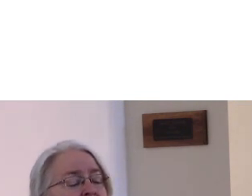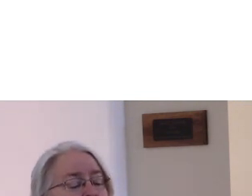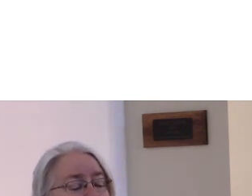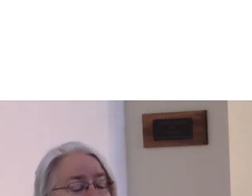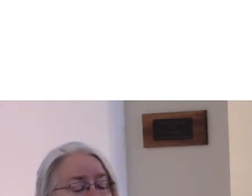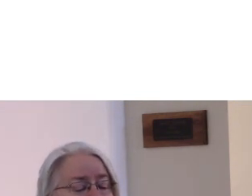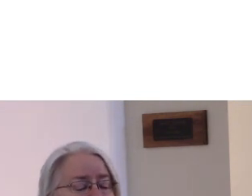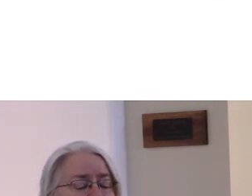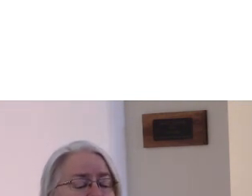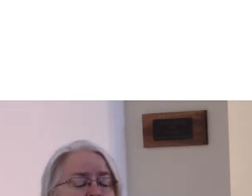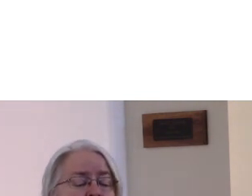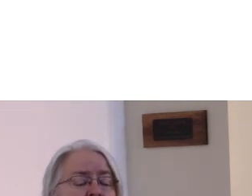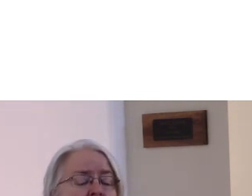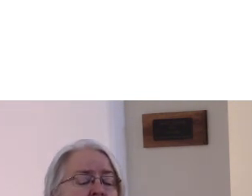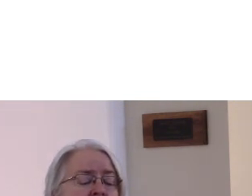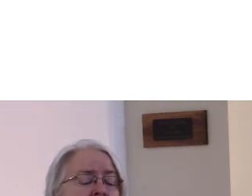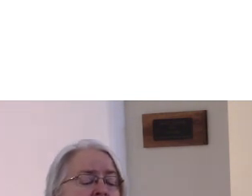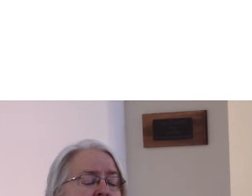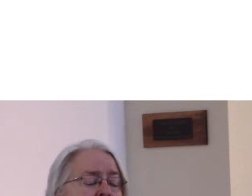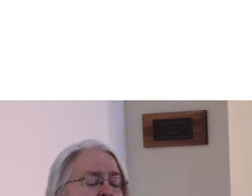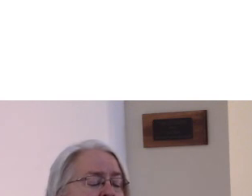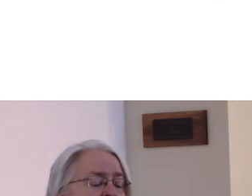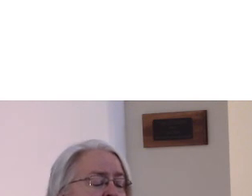fragrance, magical